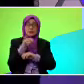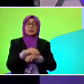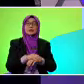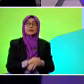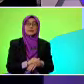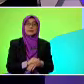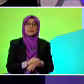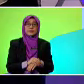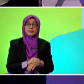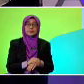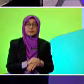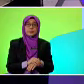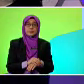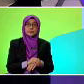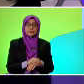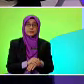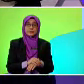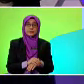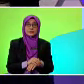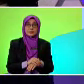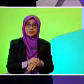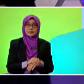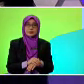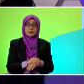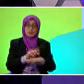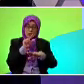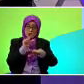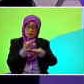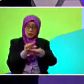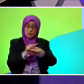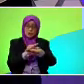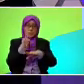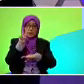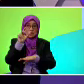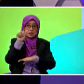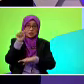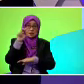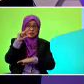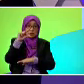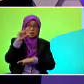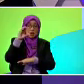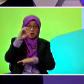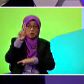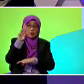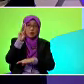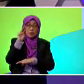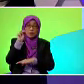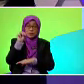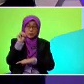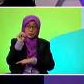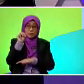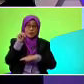So because that is why we use vacuum seal pack. And the next one is just a normal